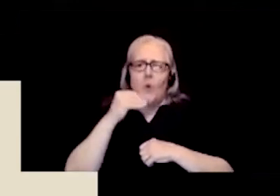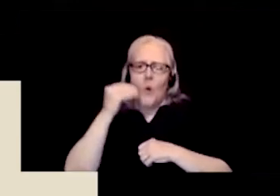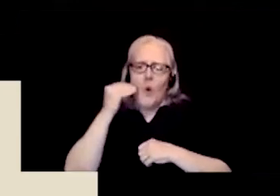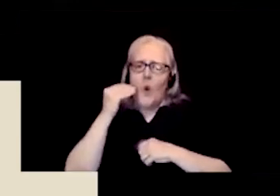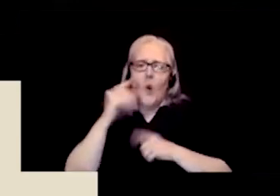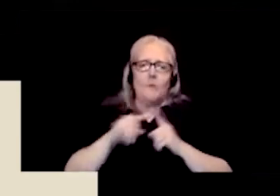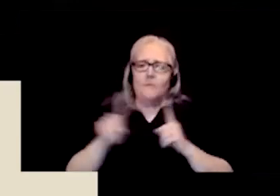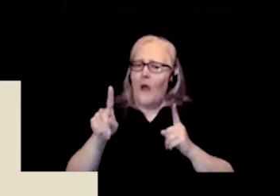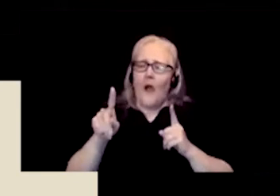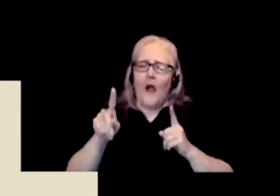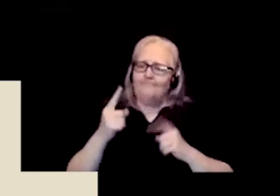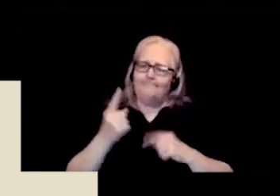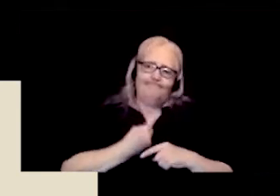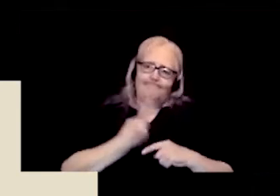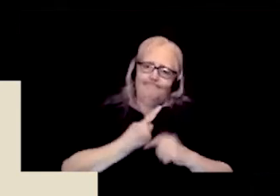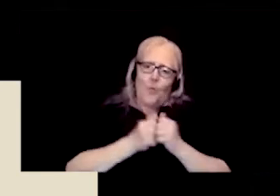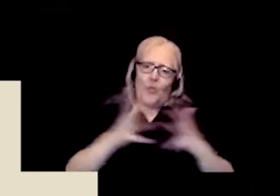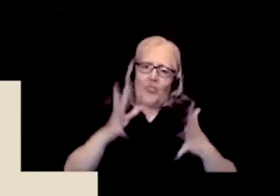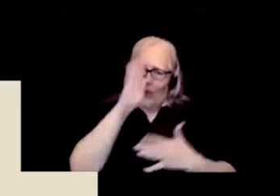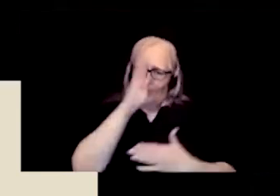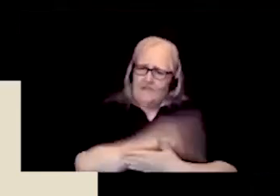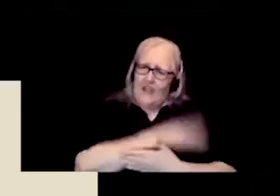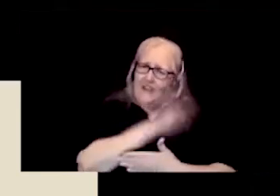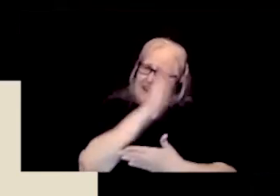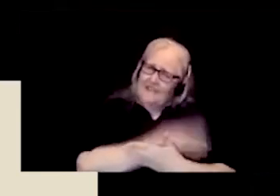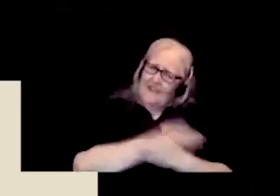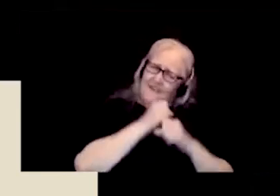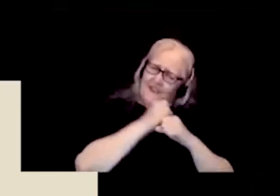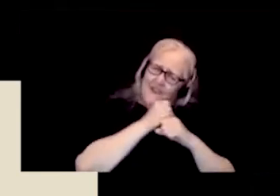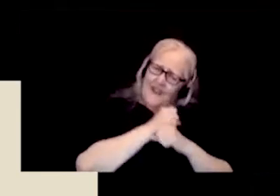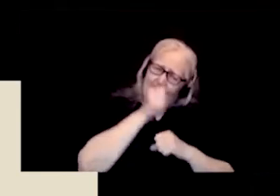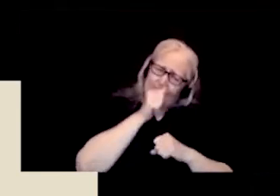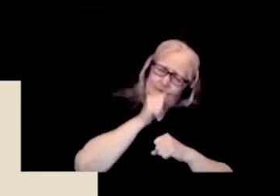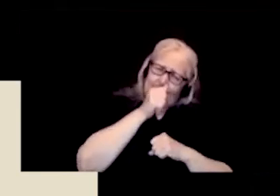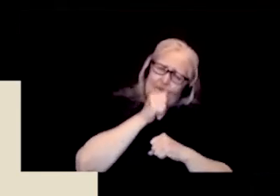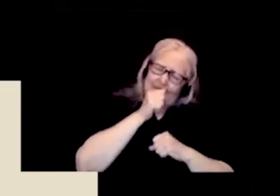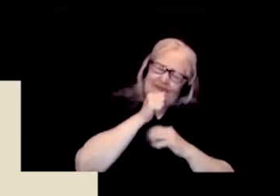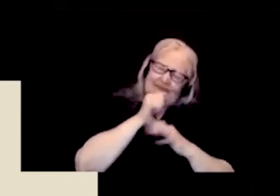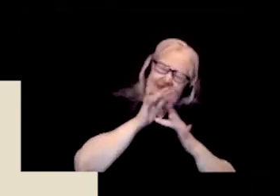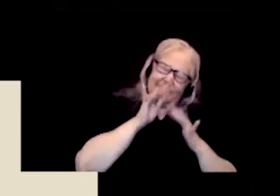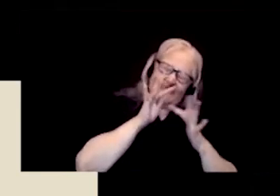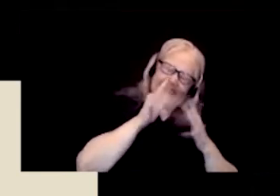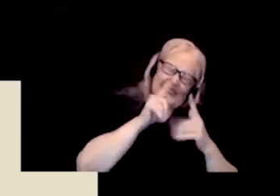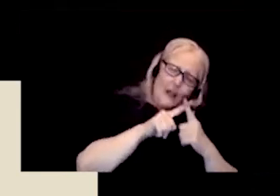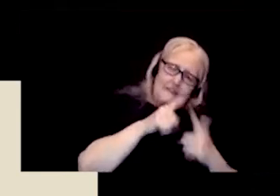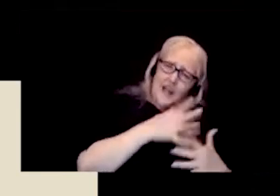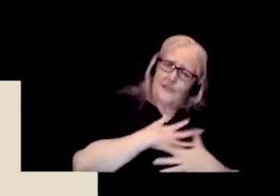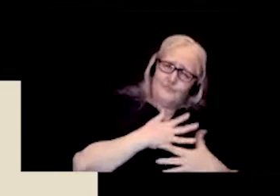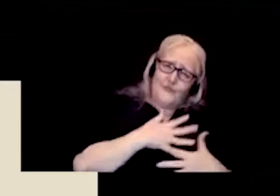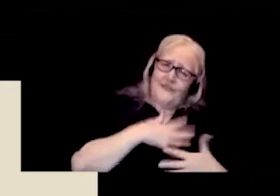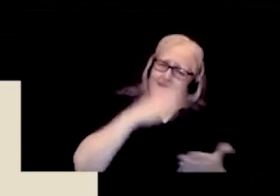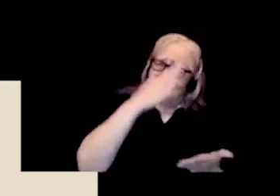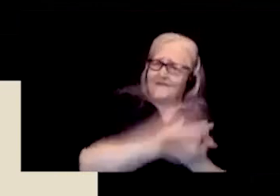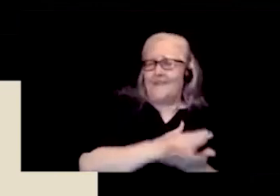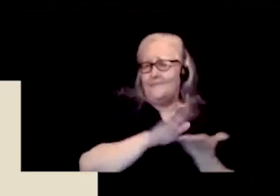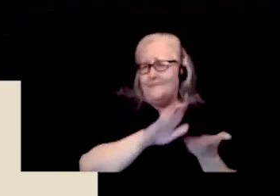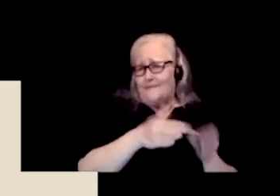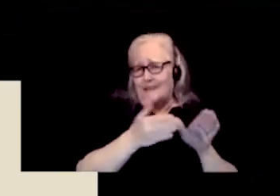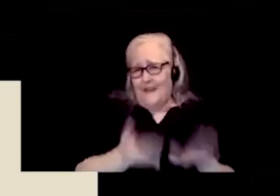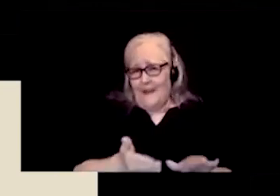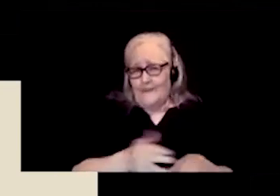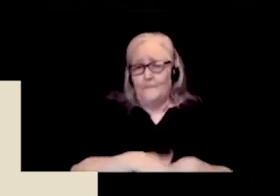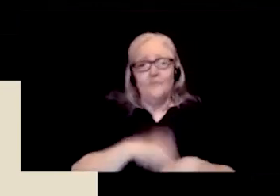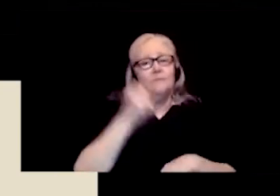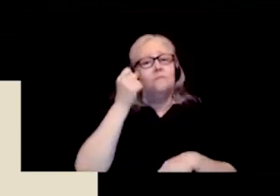to survive from his first to his very last breath on earth. You see, Daquan had a number of